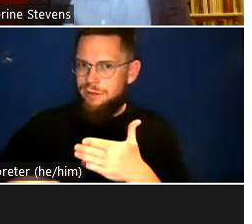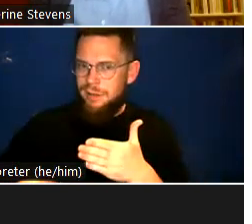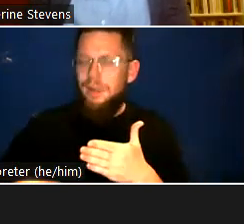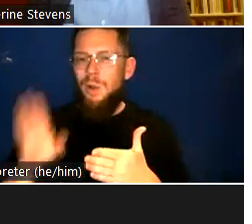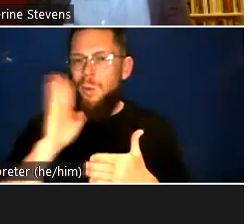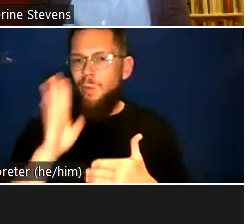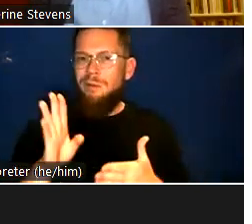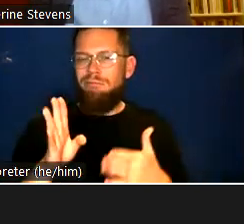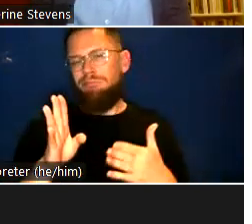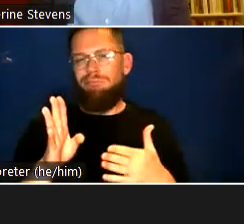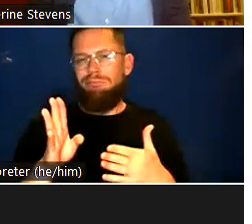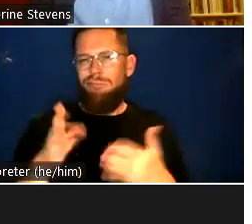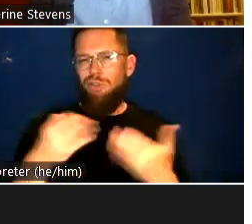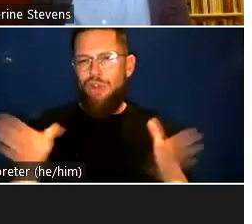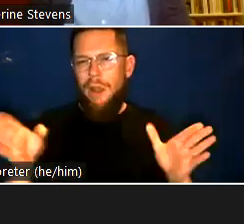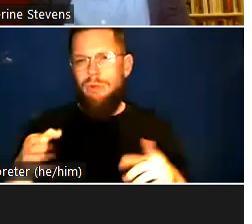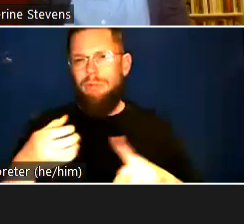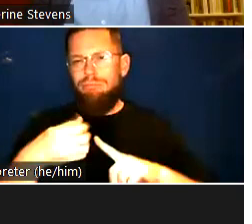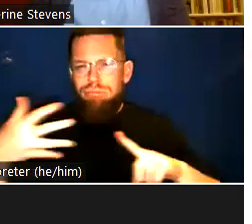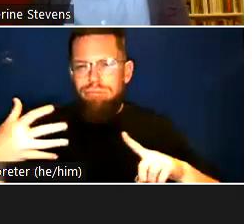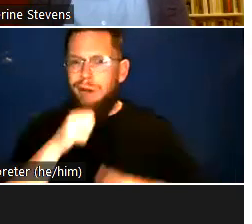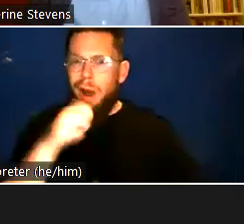in general and then get into some of the specifics.